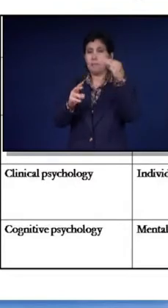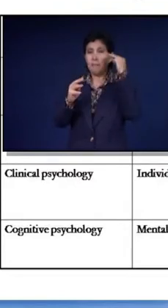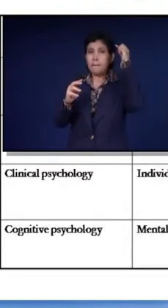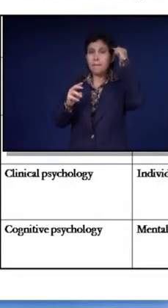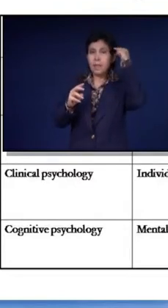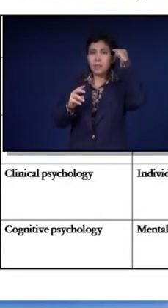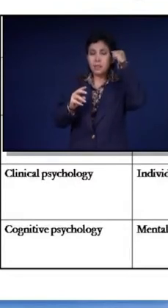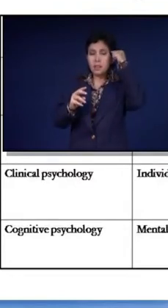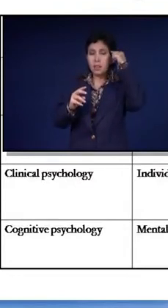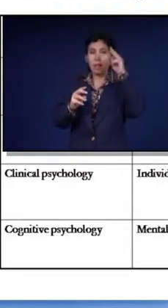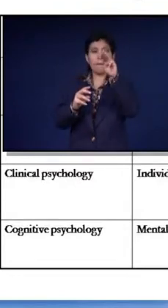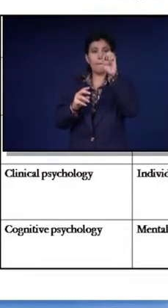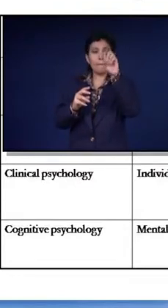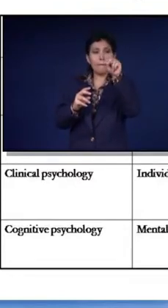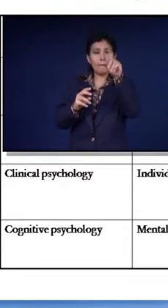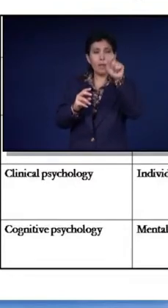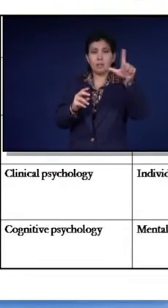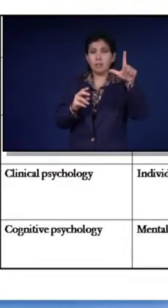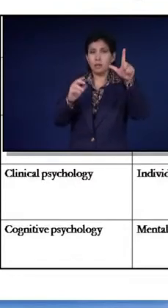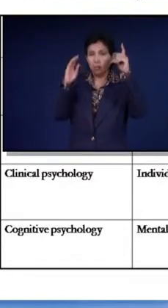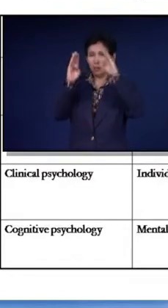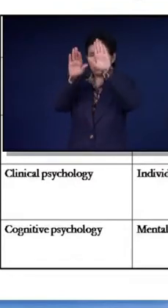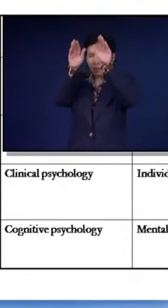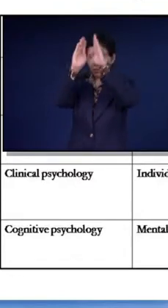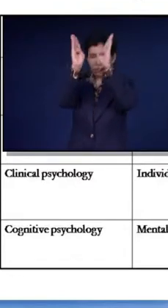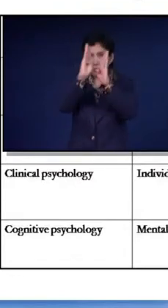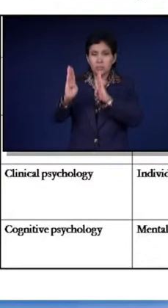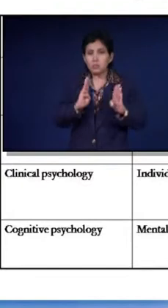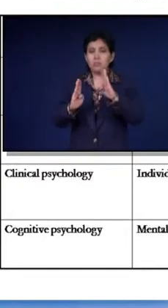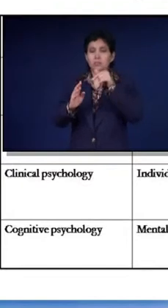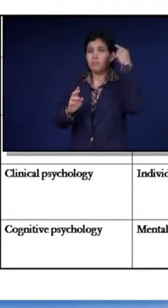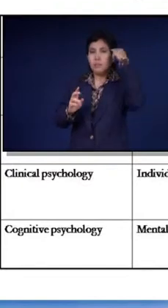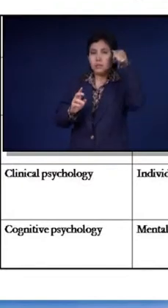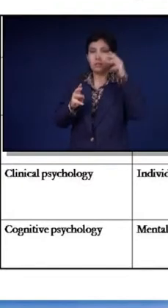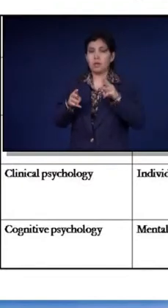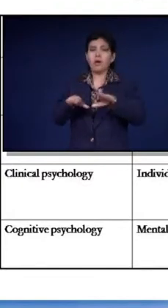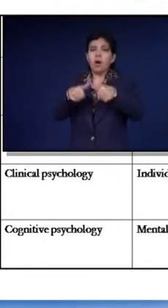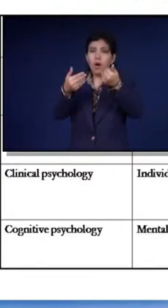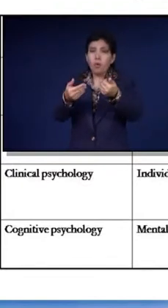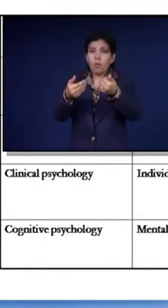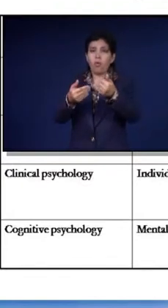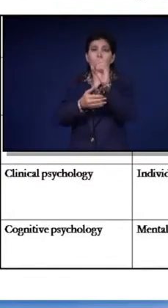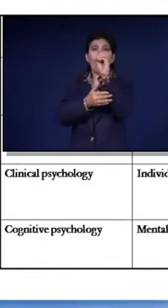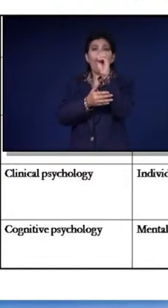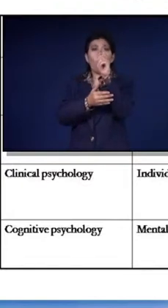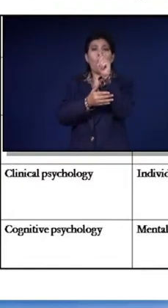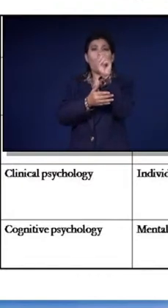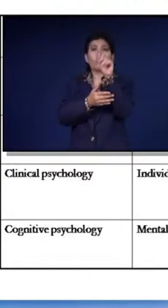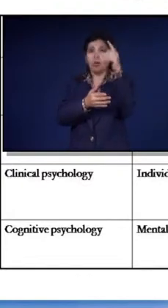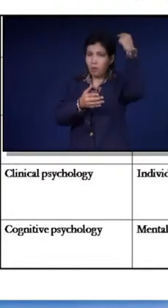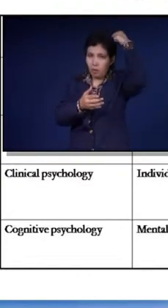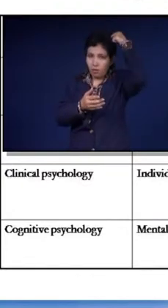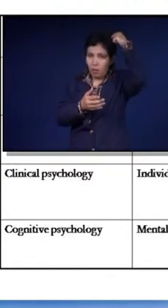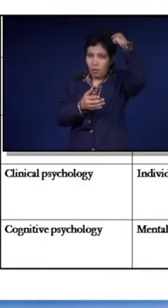of human being. It also integrates with the brain, the function of brain,